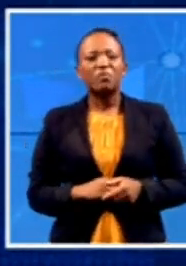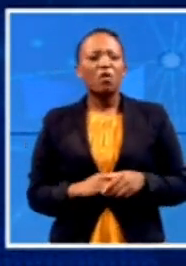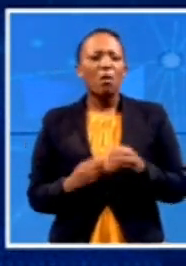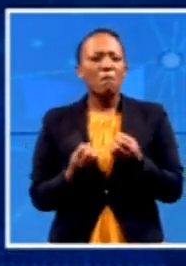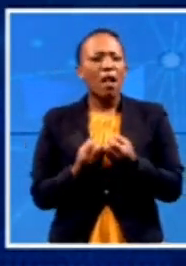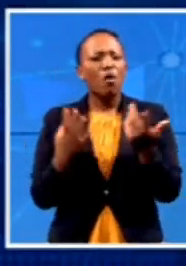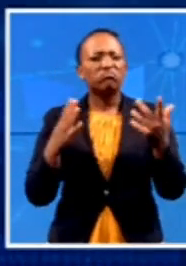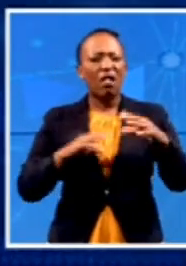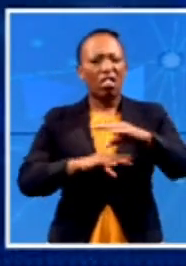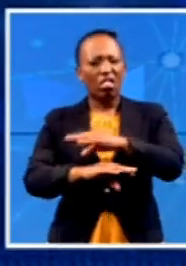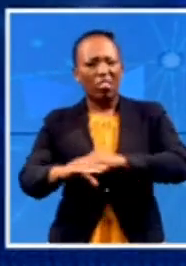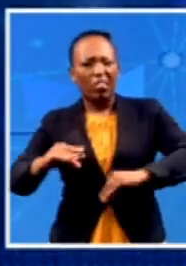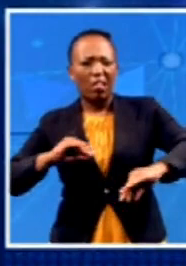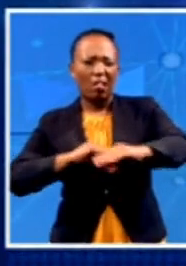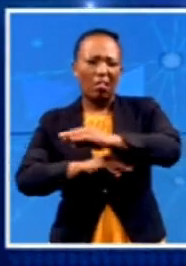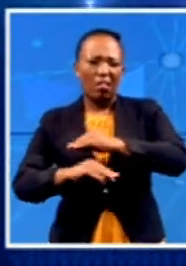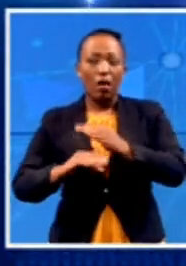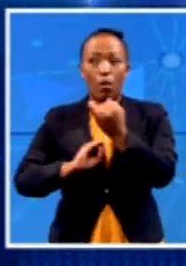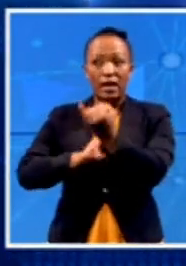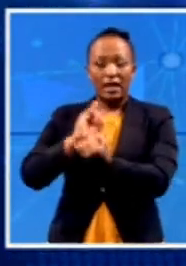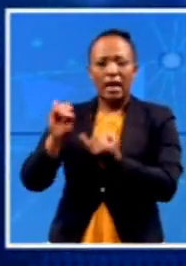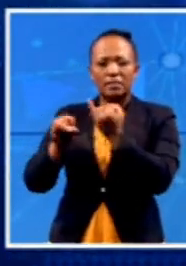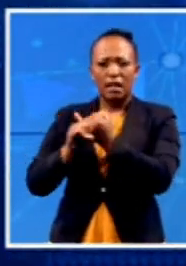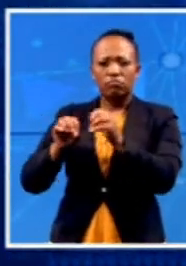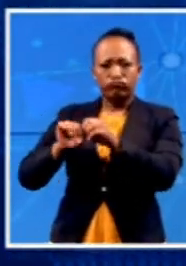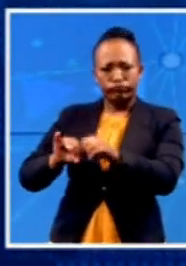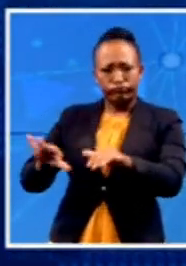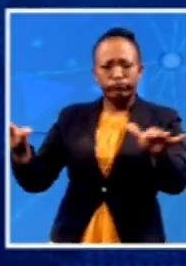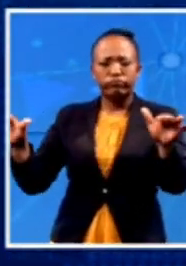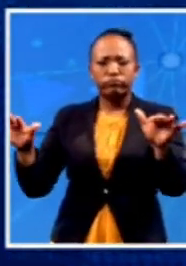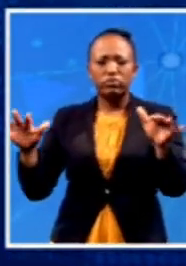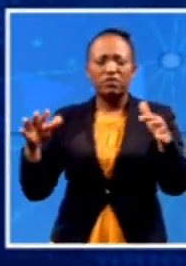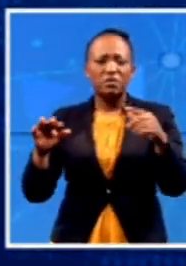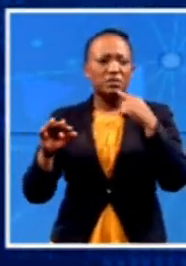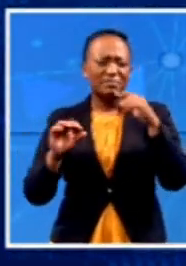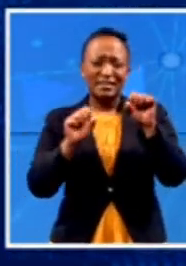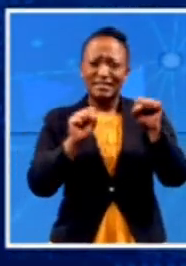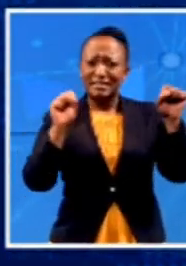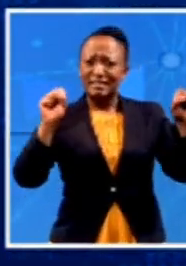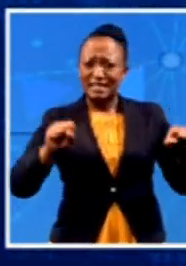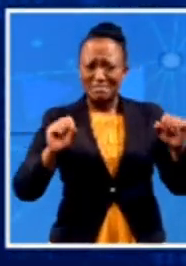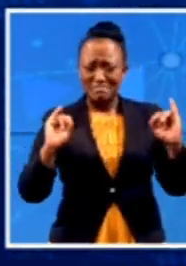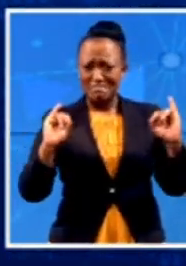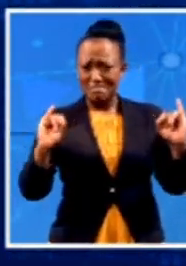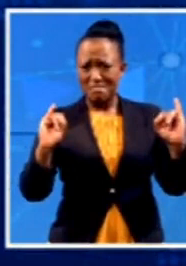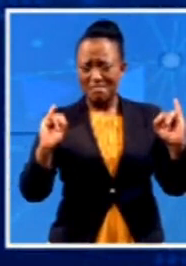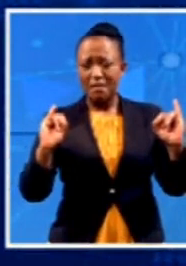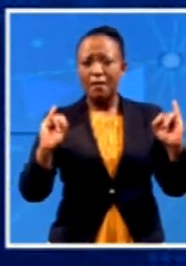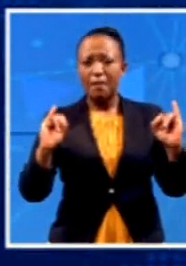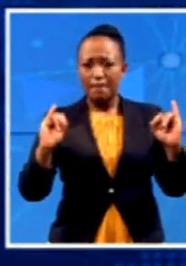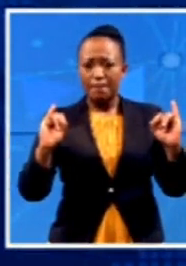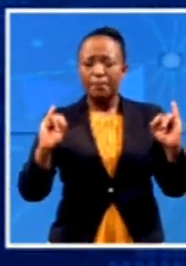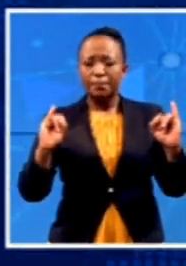internationally about the brutality of the system. And so they had to counter